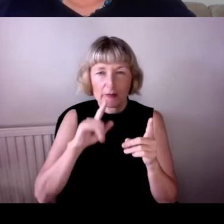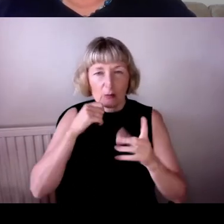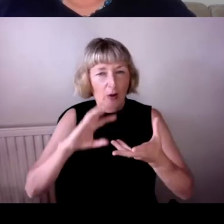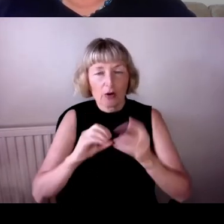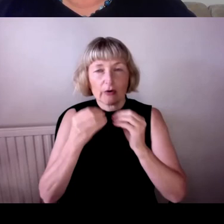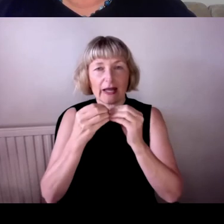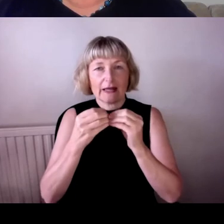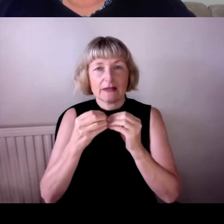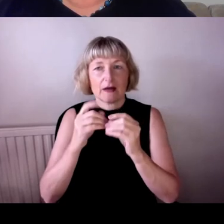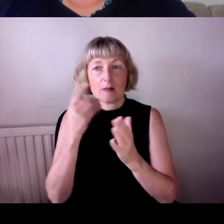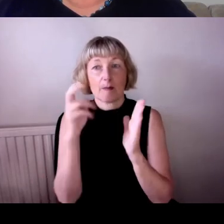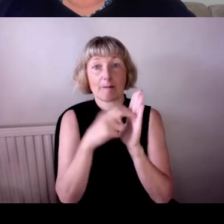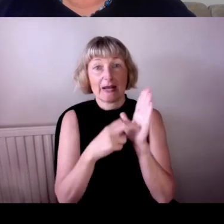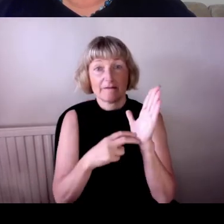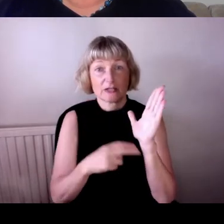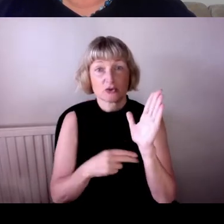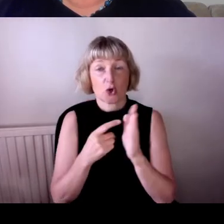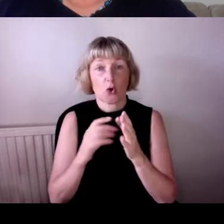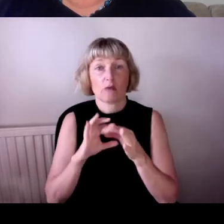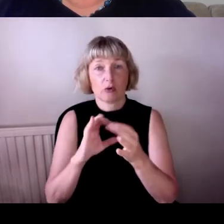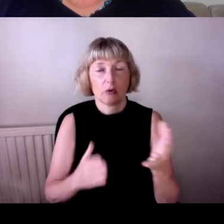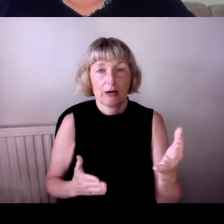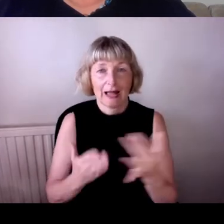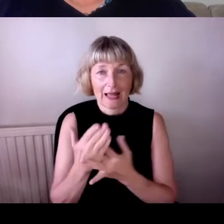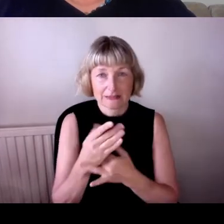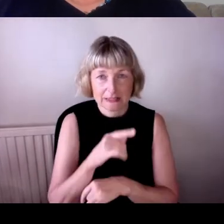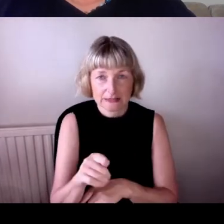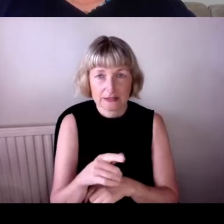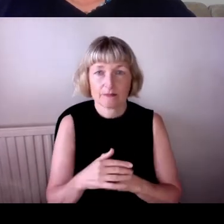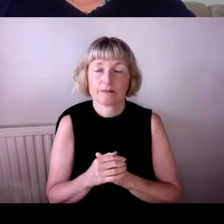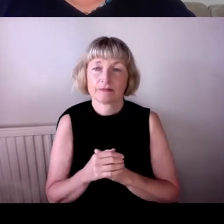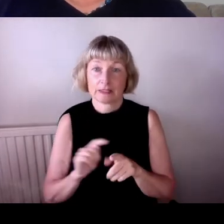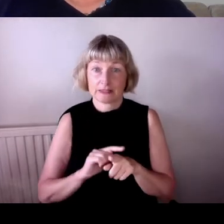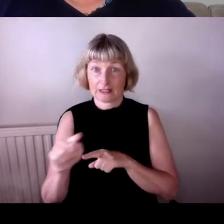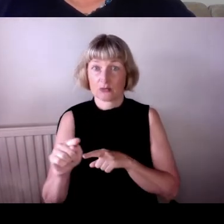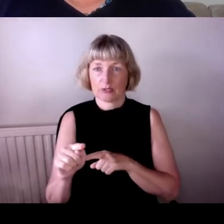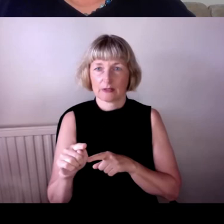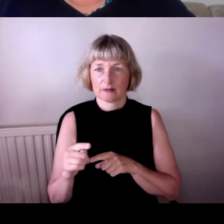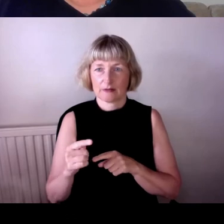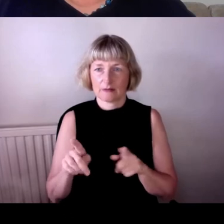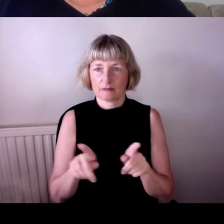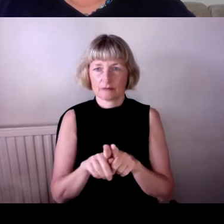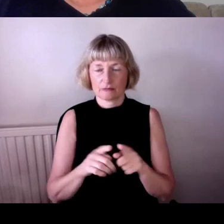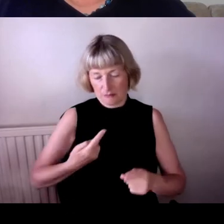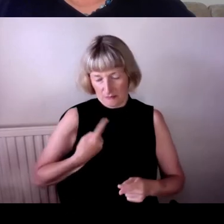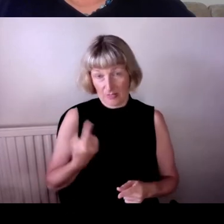access that we can use. I'm also going to throw in a self-plug, but